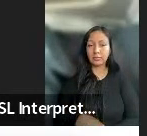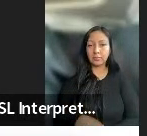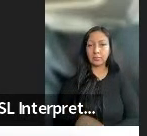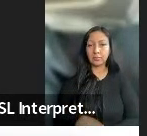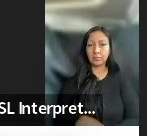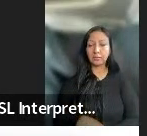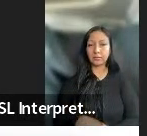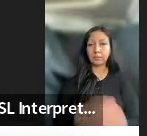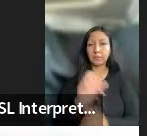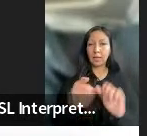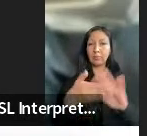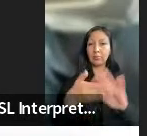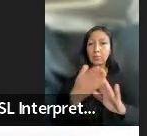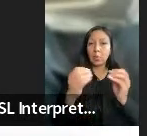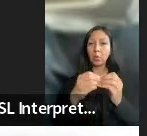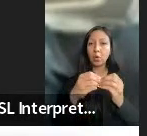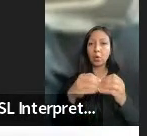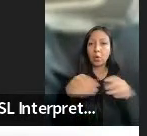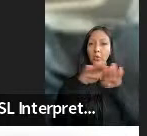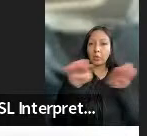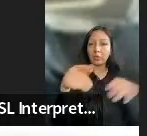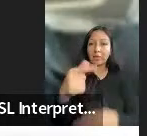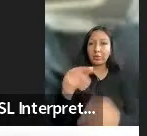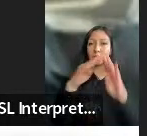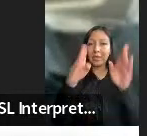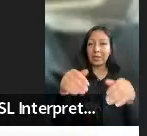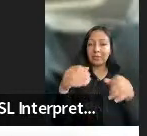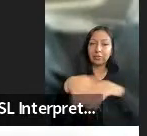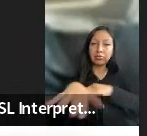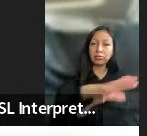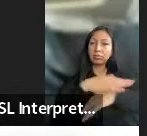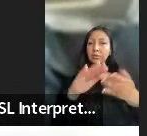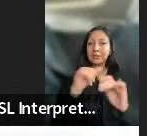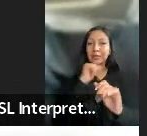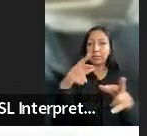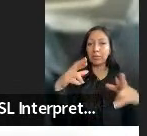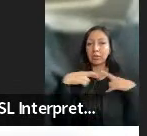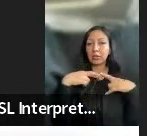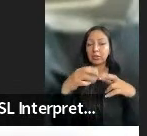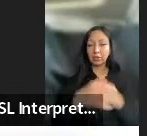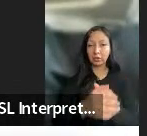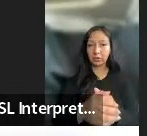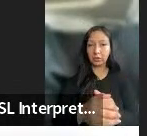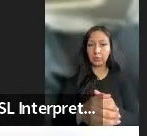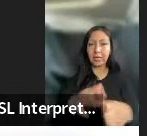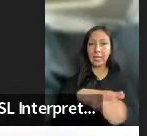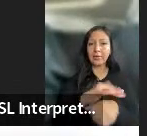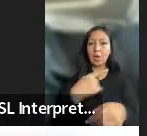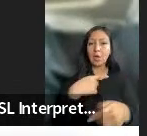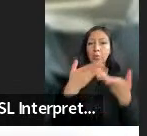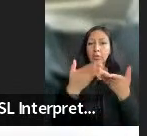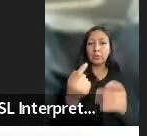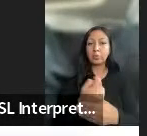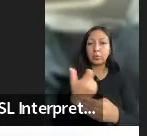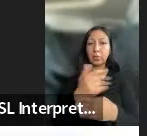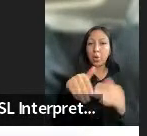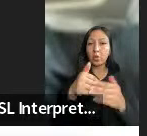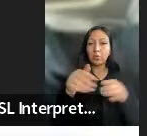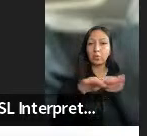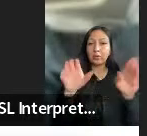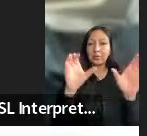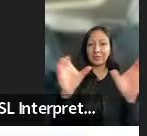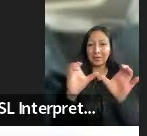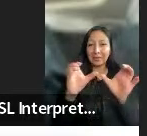To promote more rooftop greenhouses across the city in non-residential contexts, our proposal is to remove the rooftop